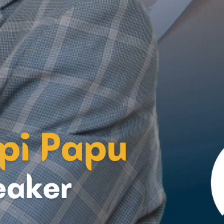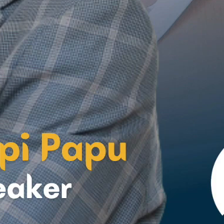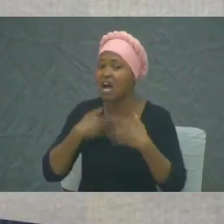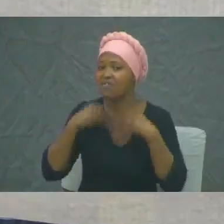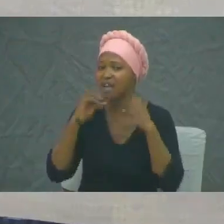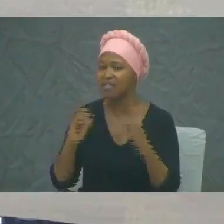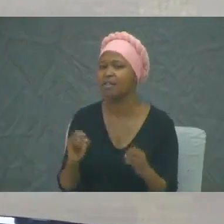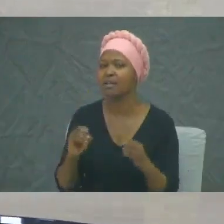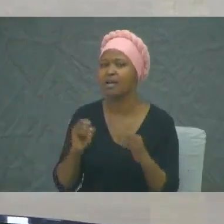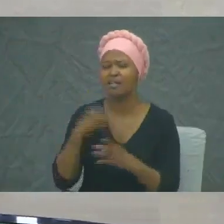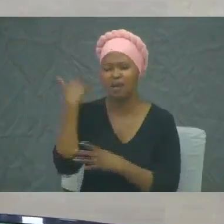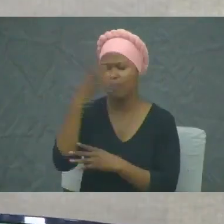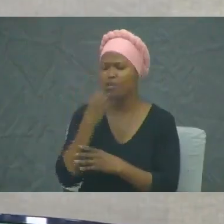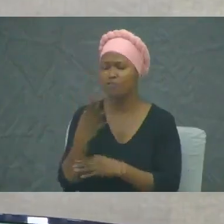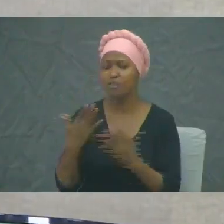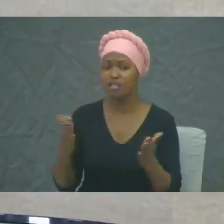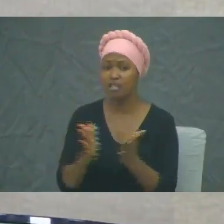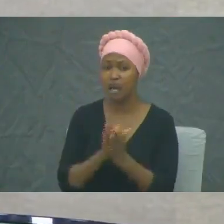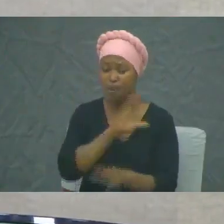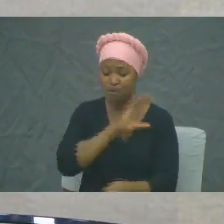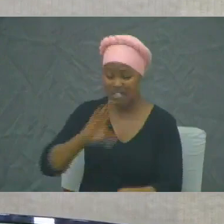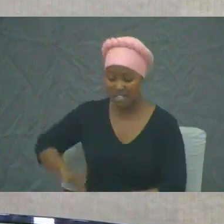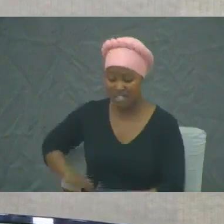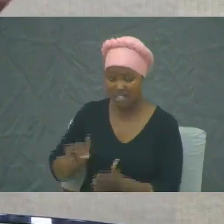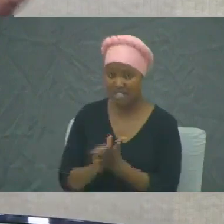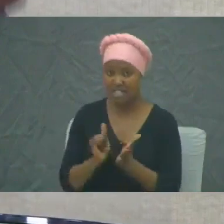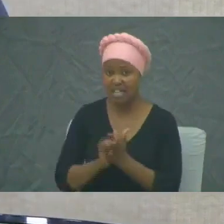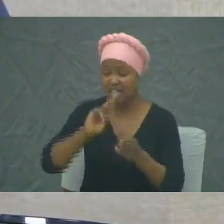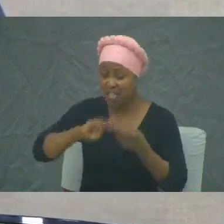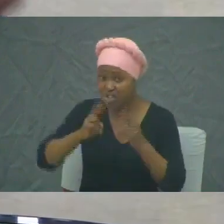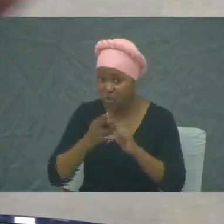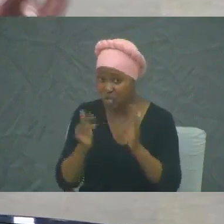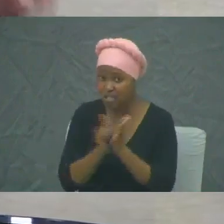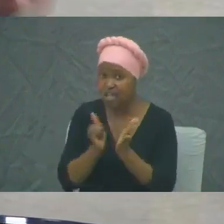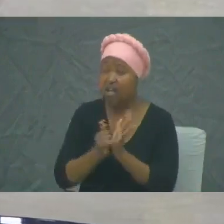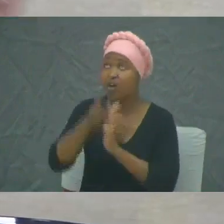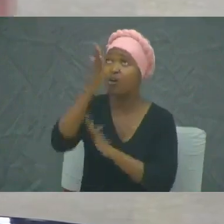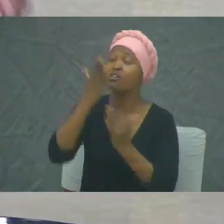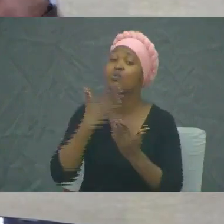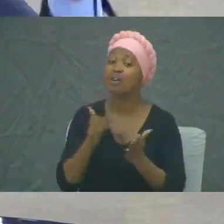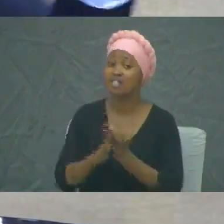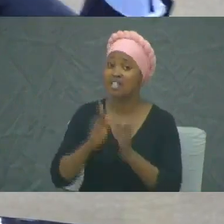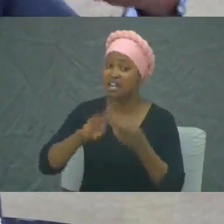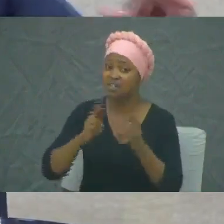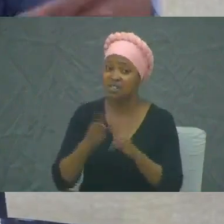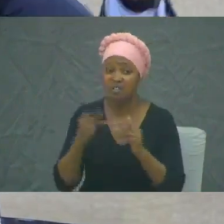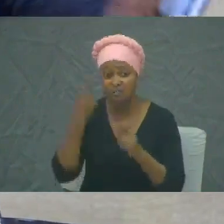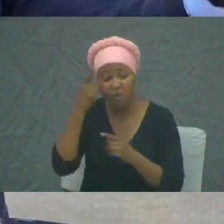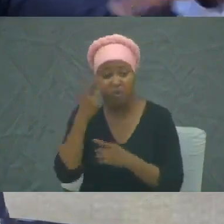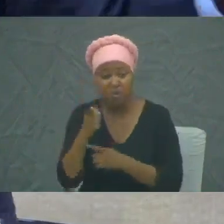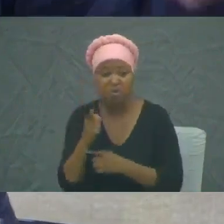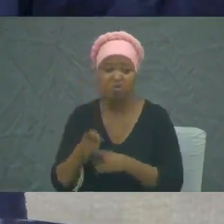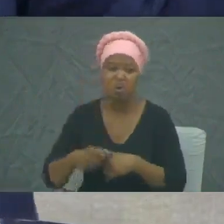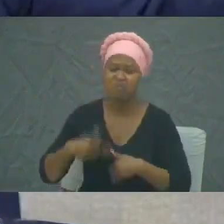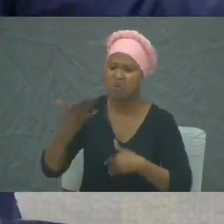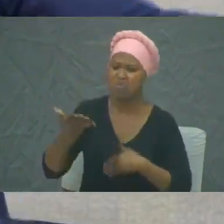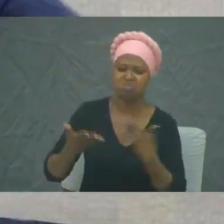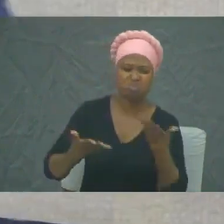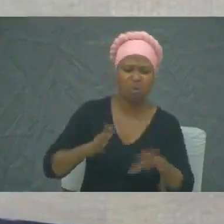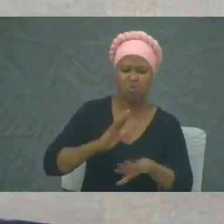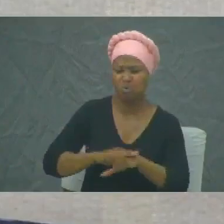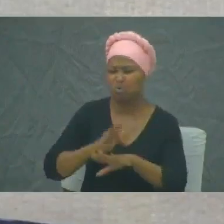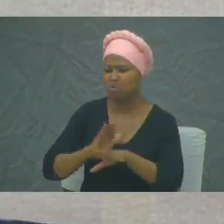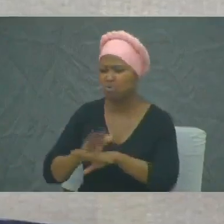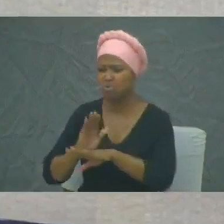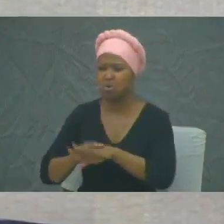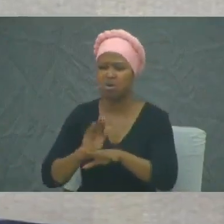You see, the beautiful thing about Christianity is a personal relationship. God wants to have a relationship, not just for you to dispense good things and just do good